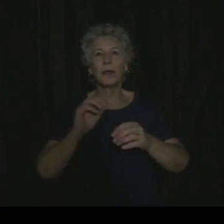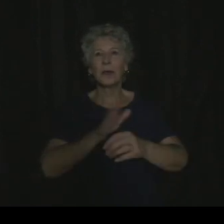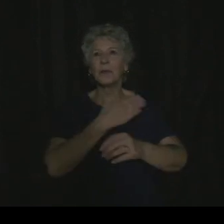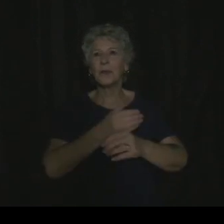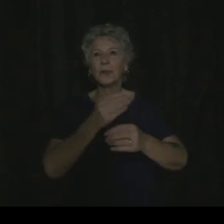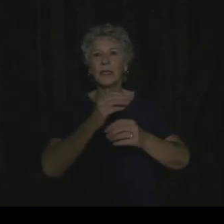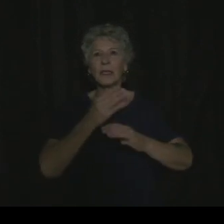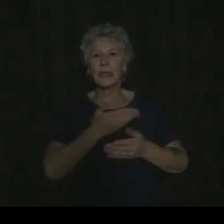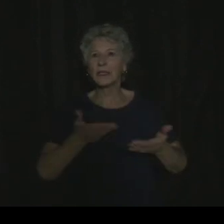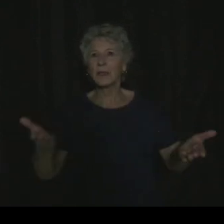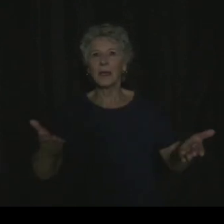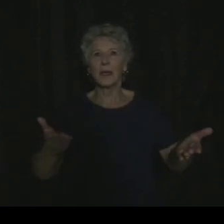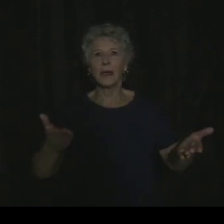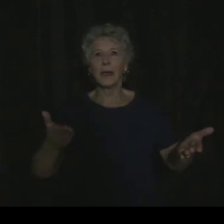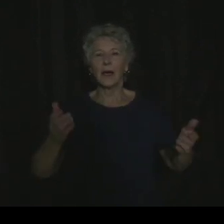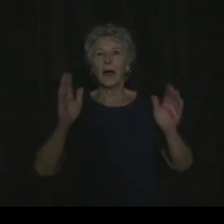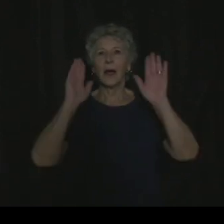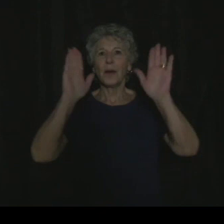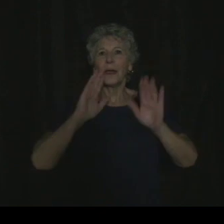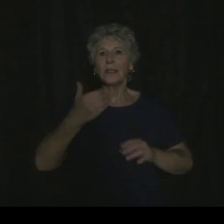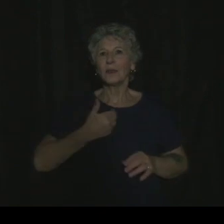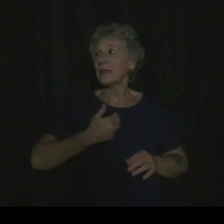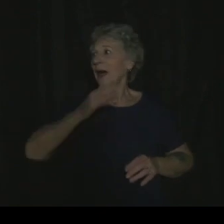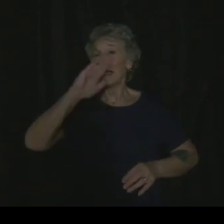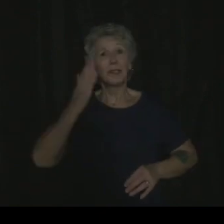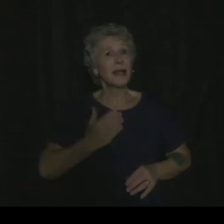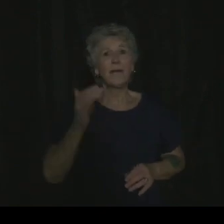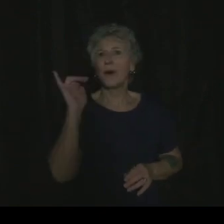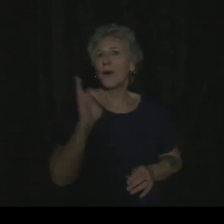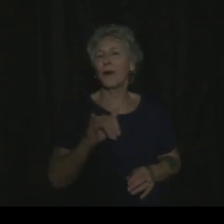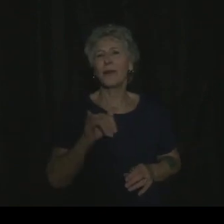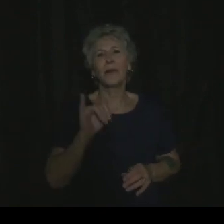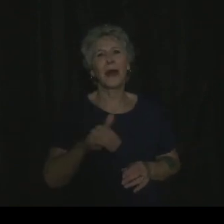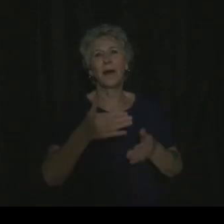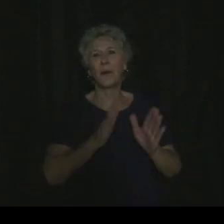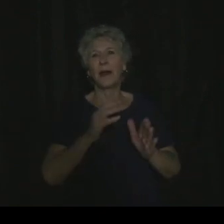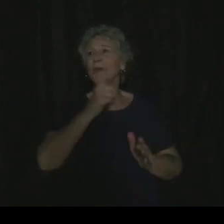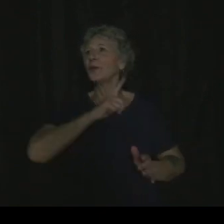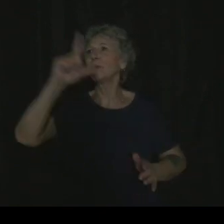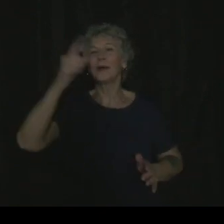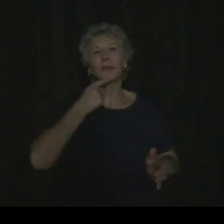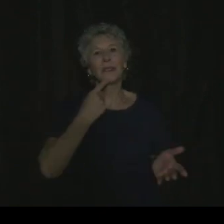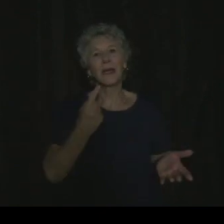Grace, like I've never heard it before, ever. It was like the Lord was saying,